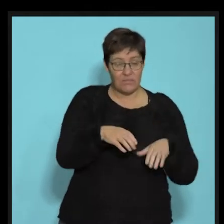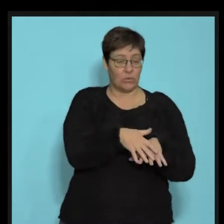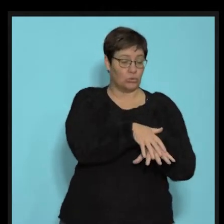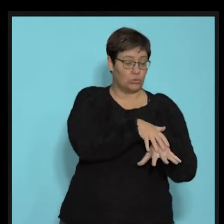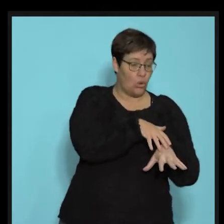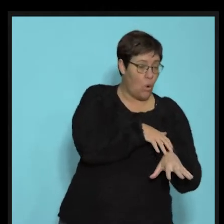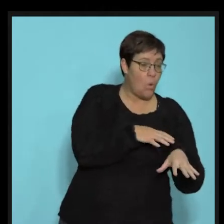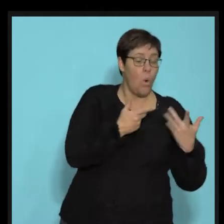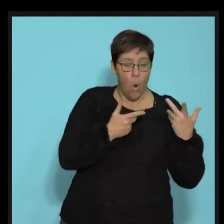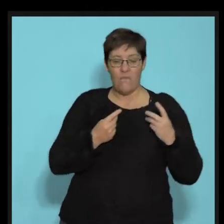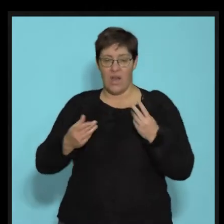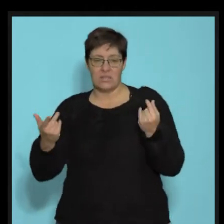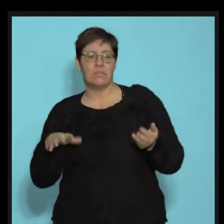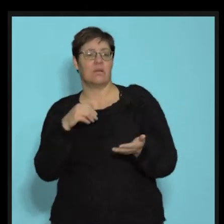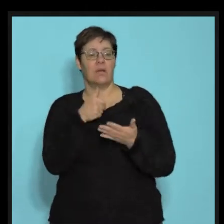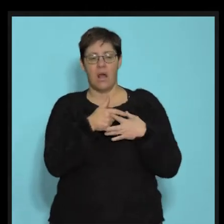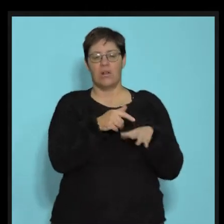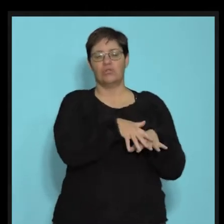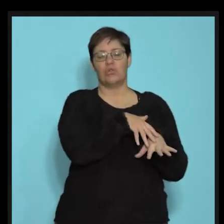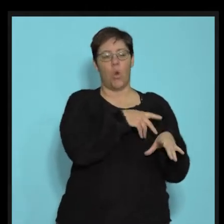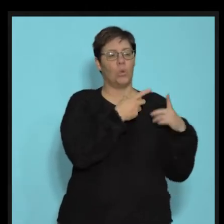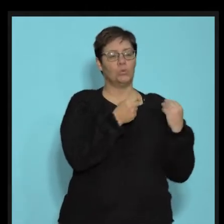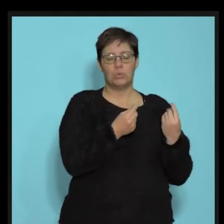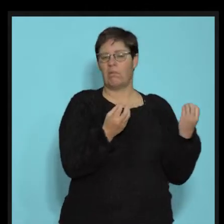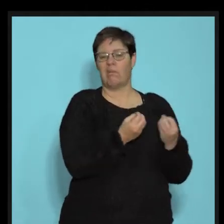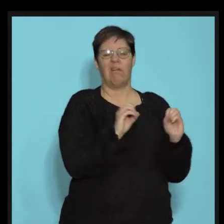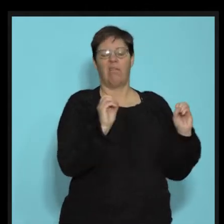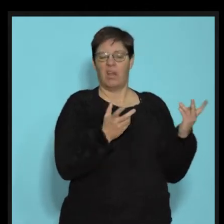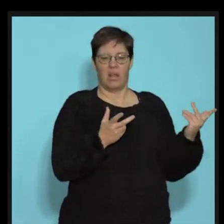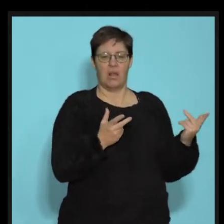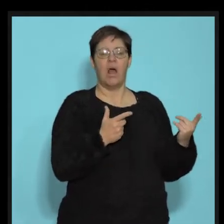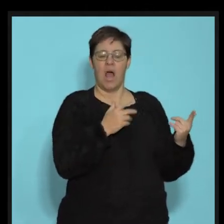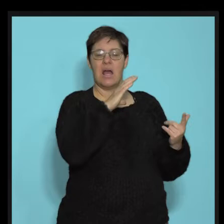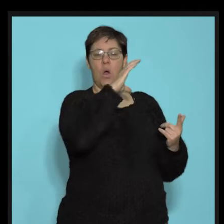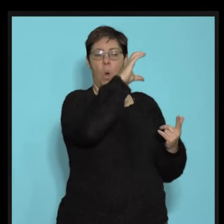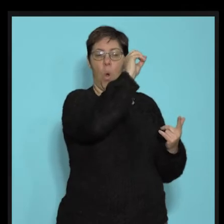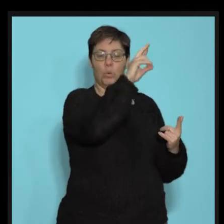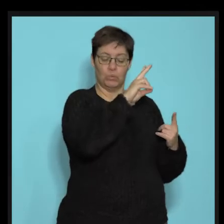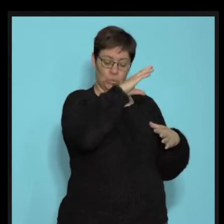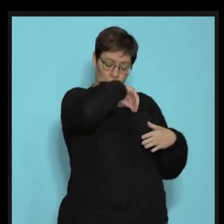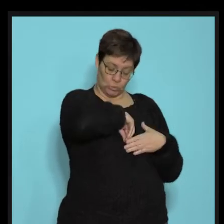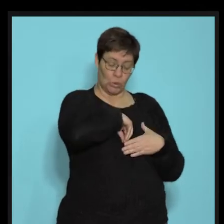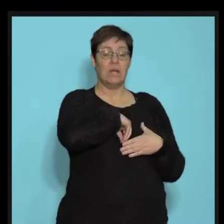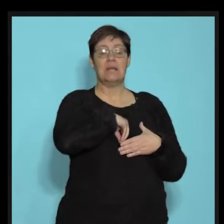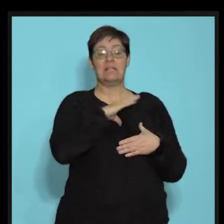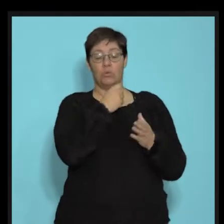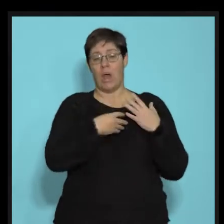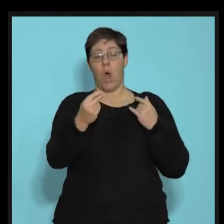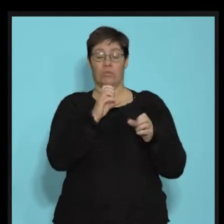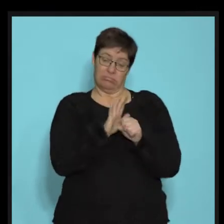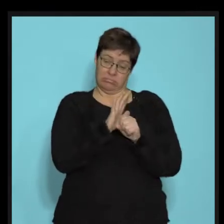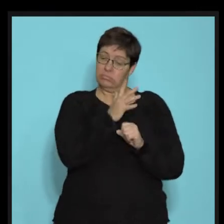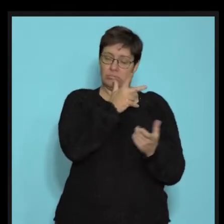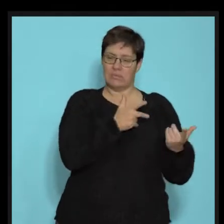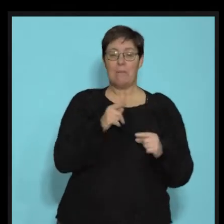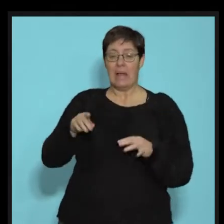they just couch potatoes, they're not going to cellular respire as much as if they were able to.